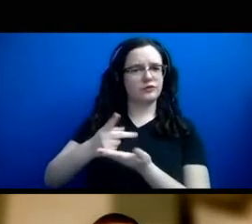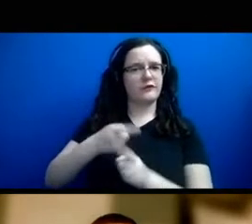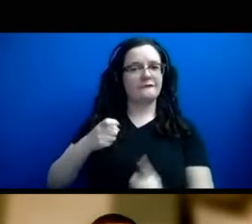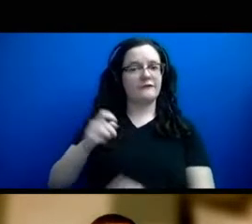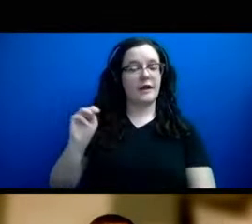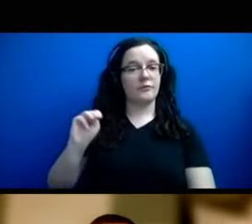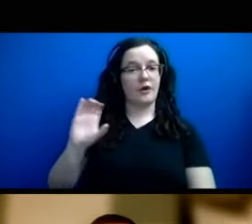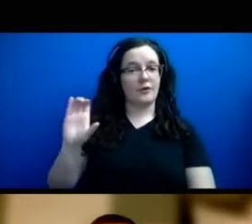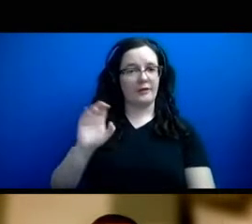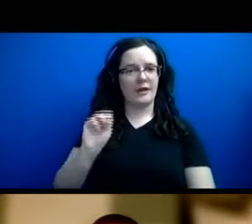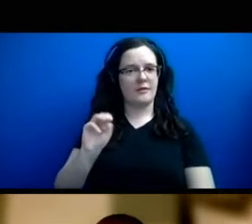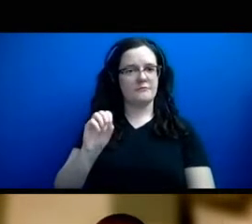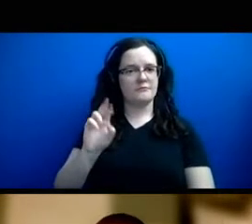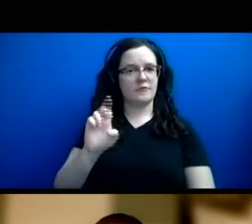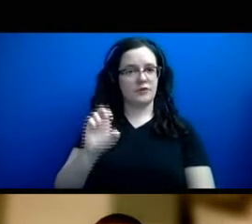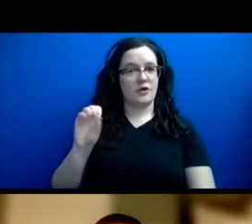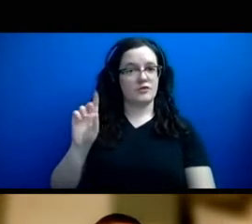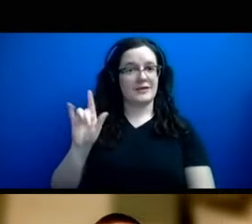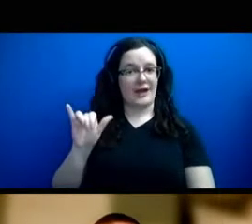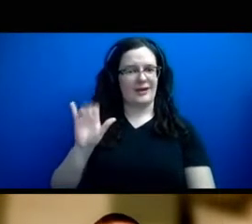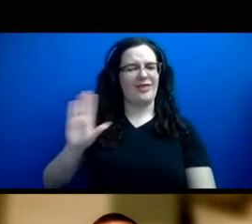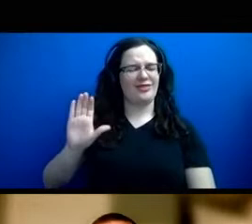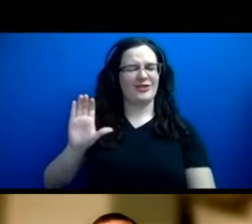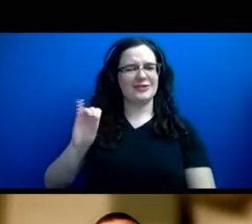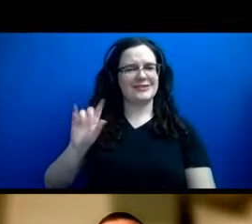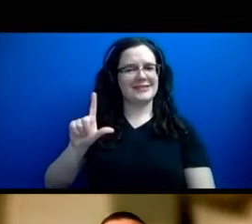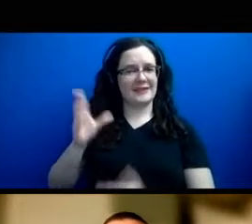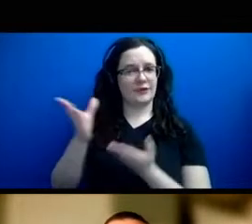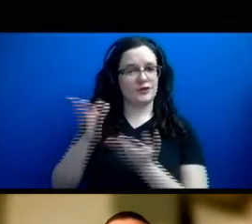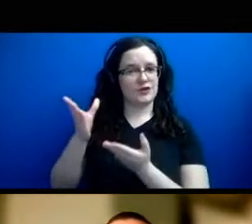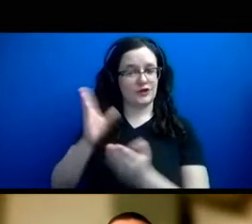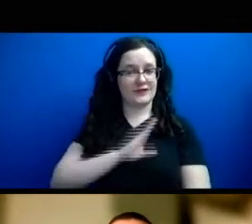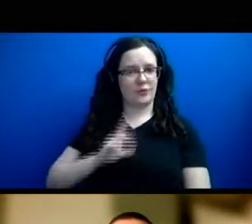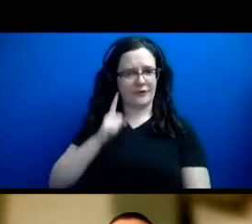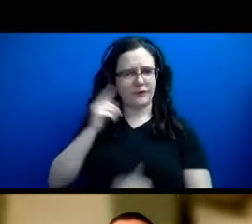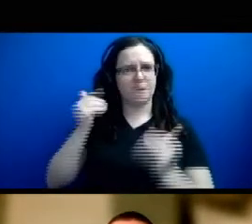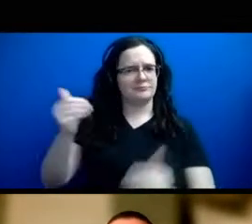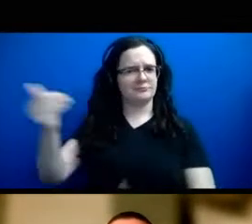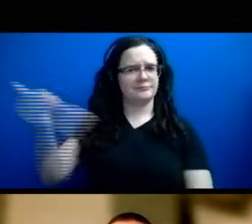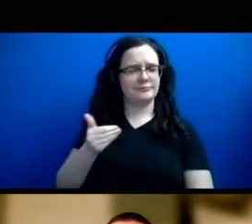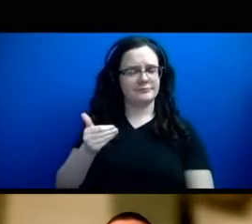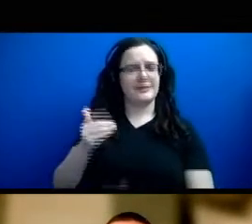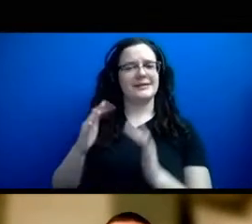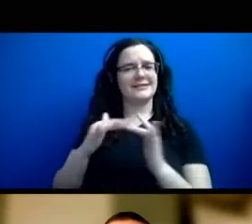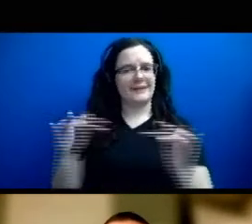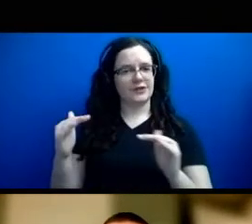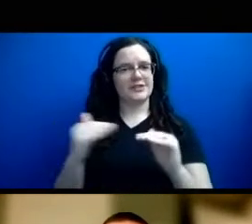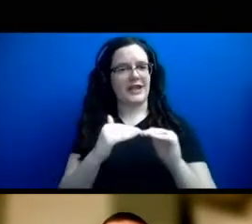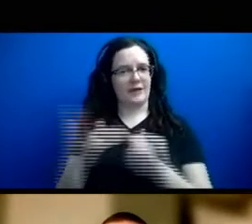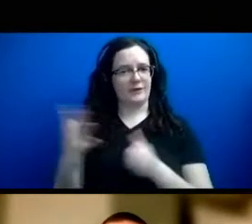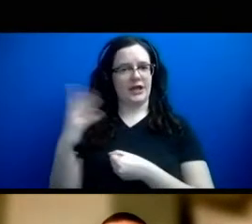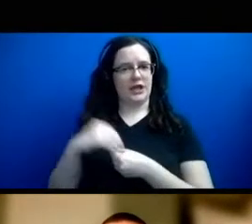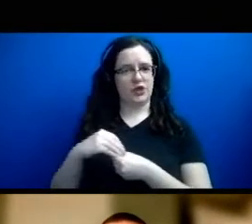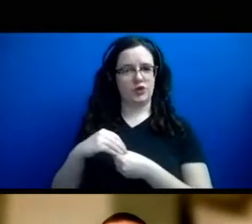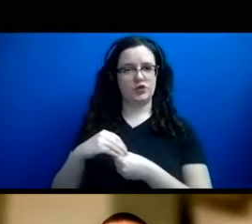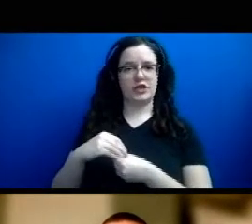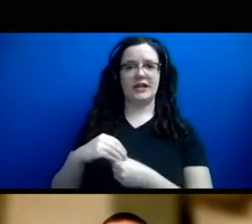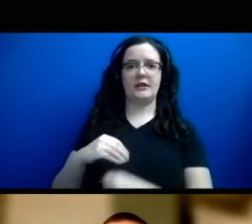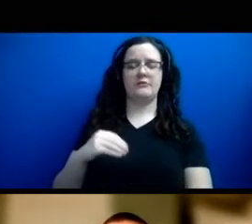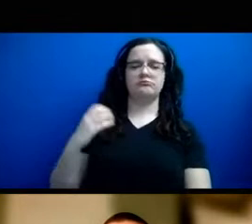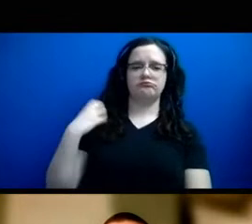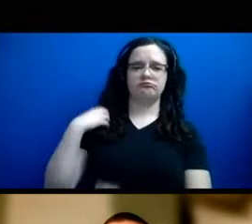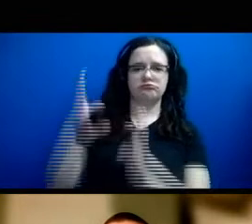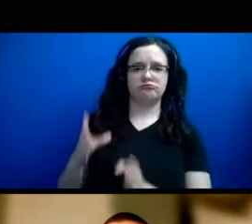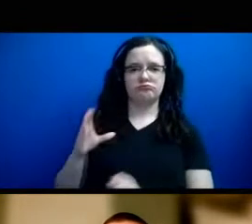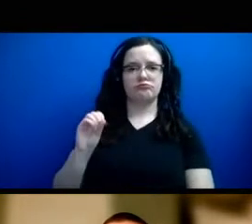Civil Service Board to hire a diversity, equity, and inclusion officer for the town who will report